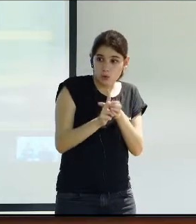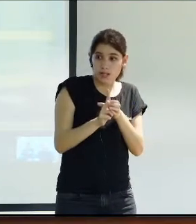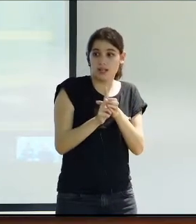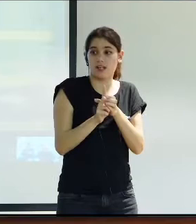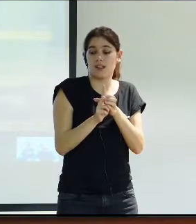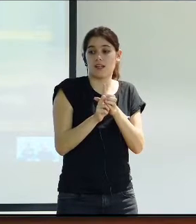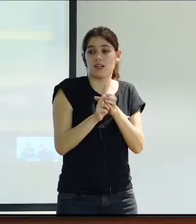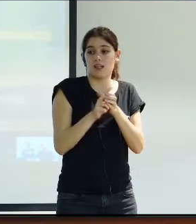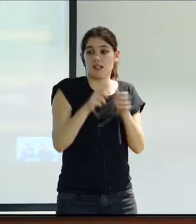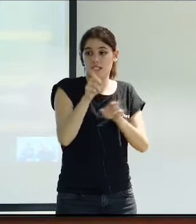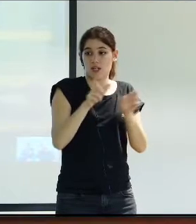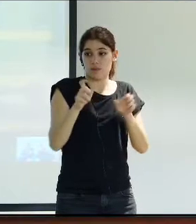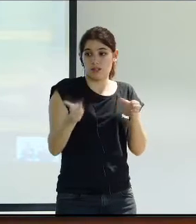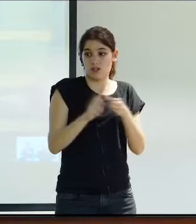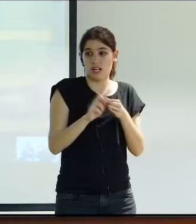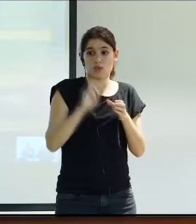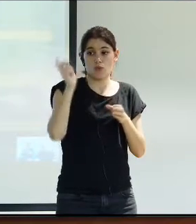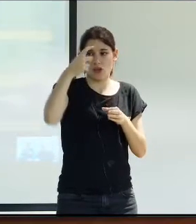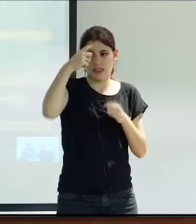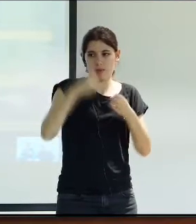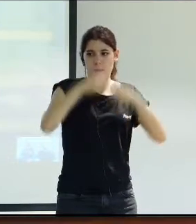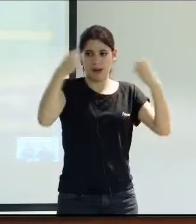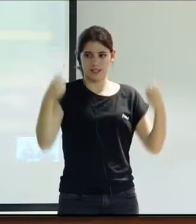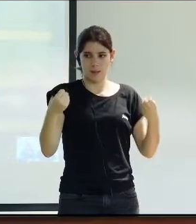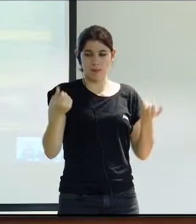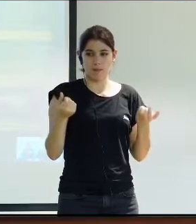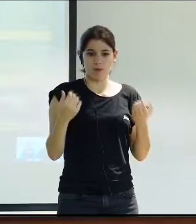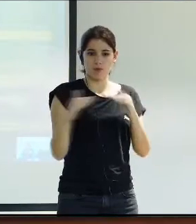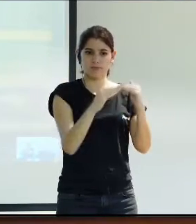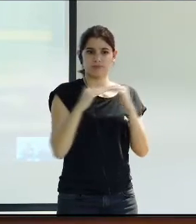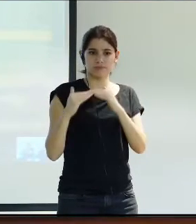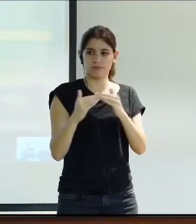are normally doing. Slide number 9.